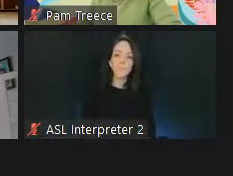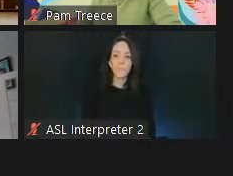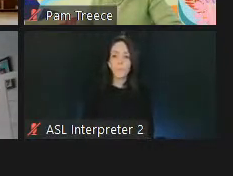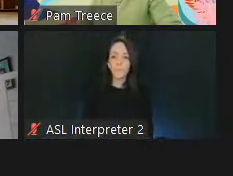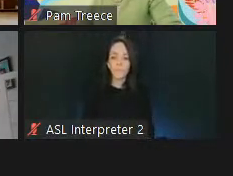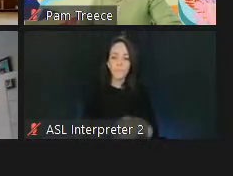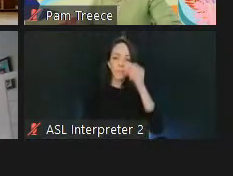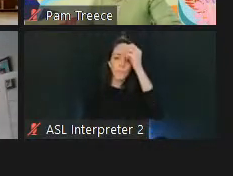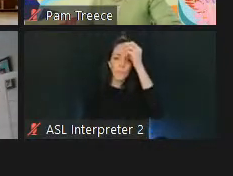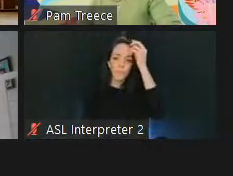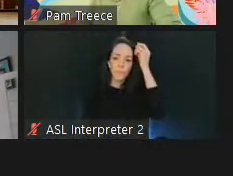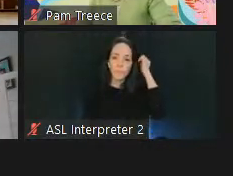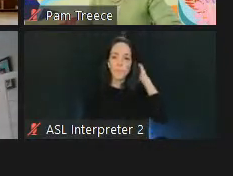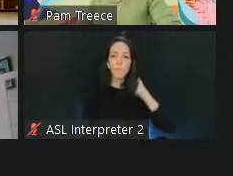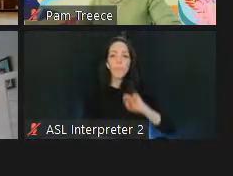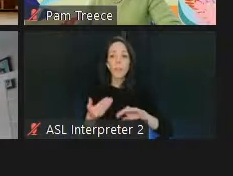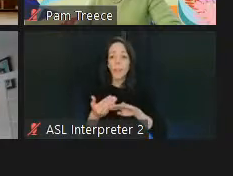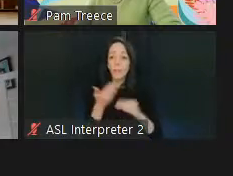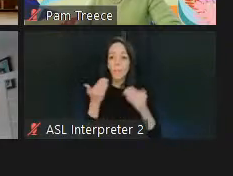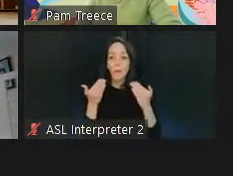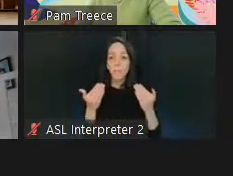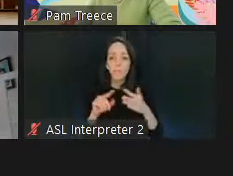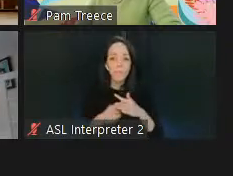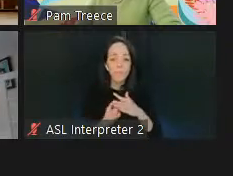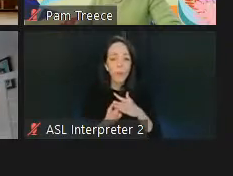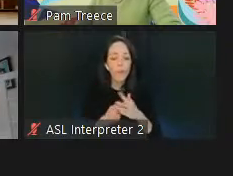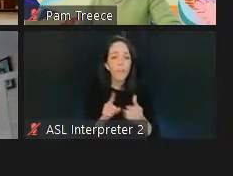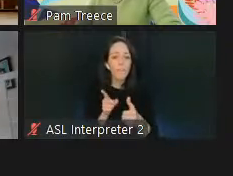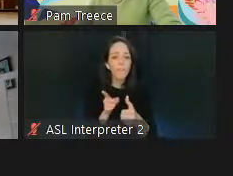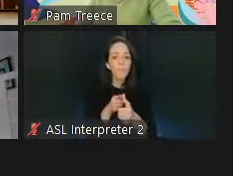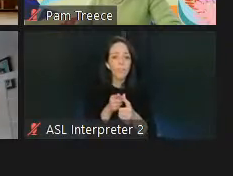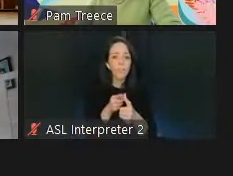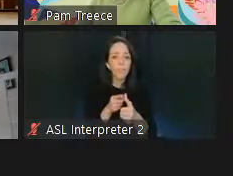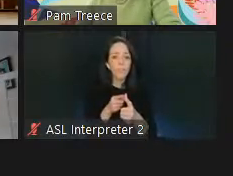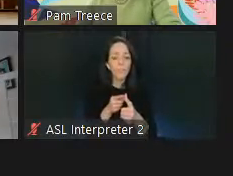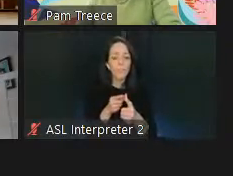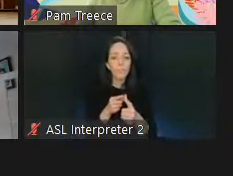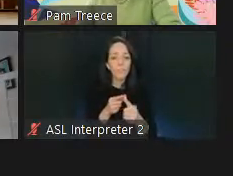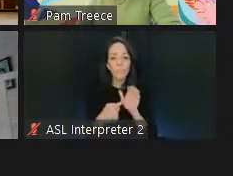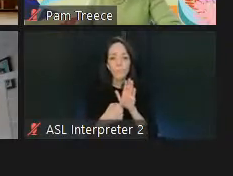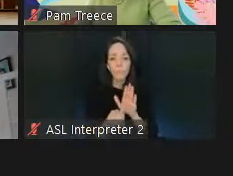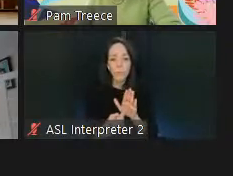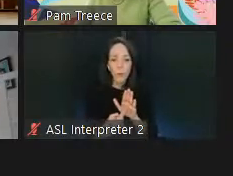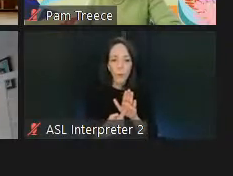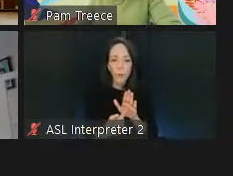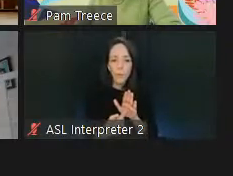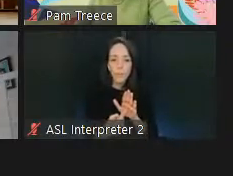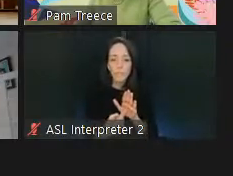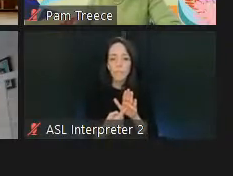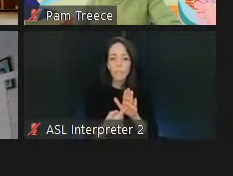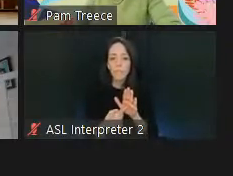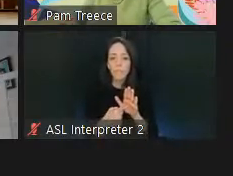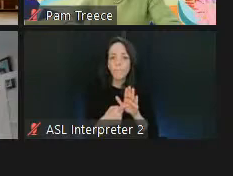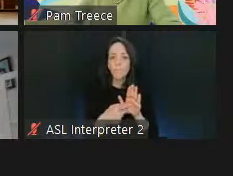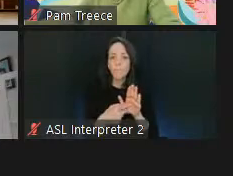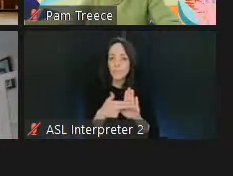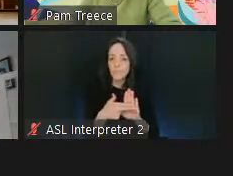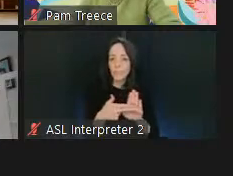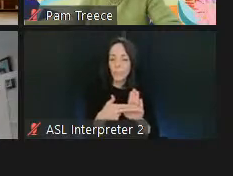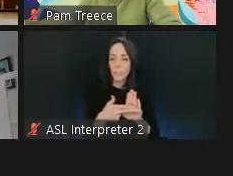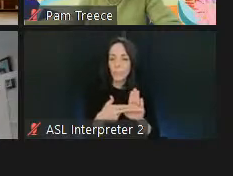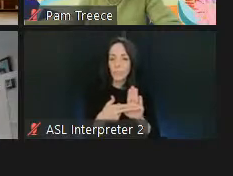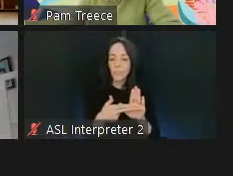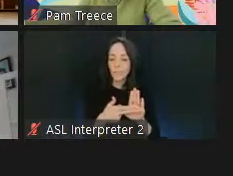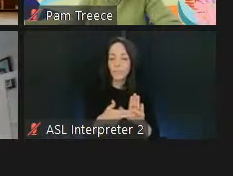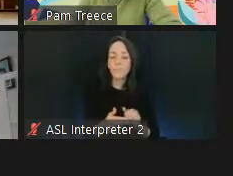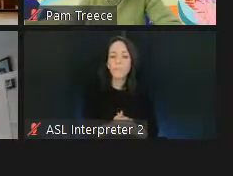All right, so before we get started, we're going to come to each of these slides as we go through the